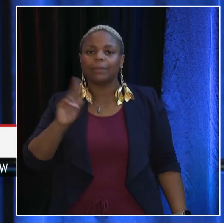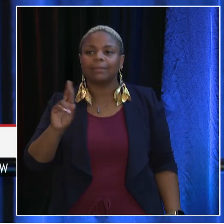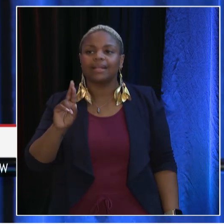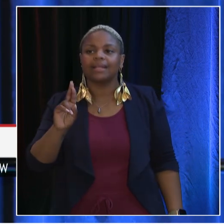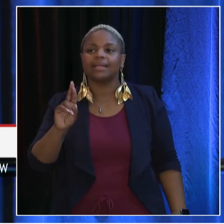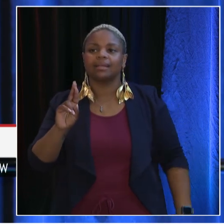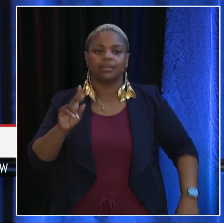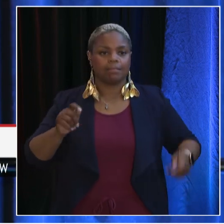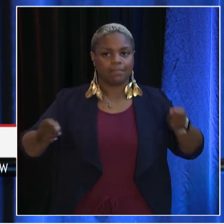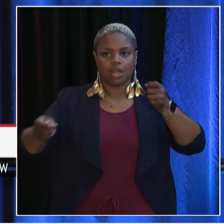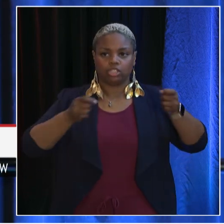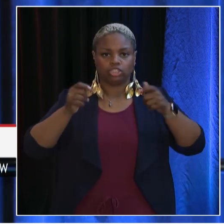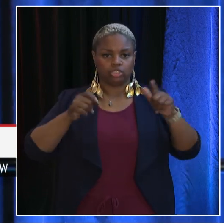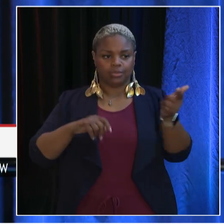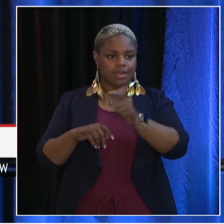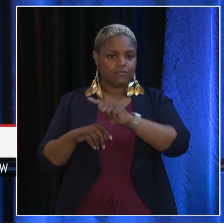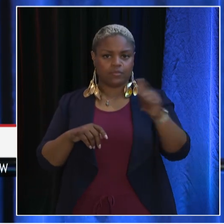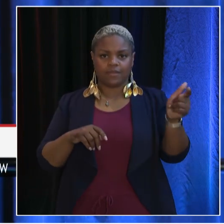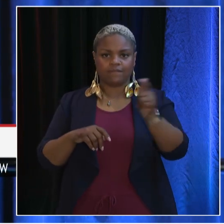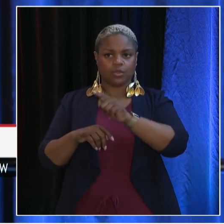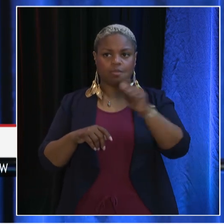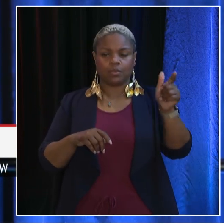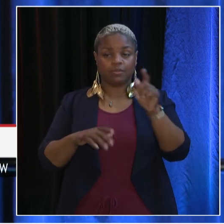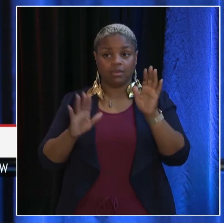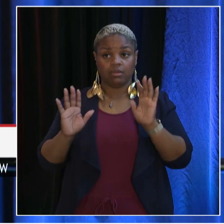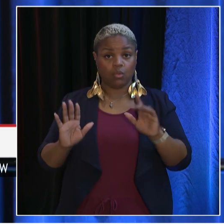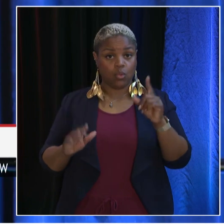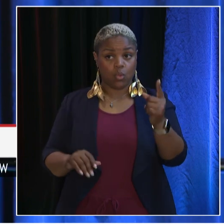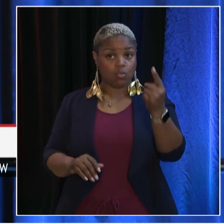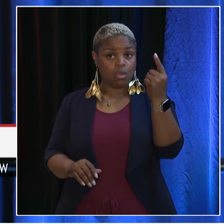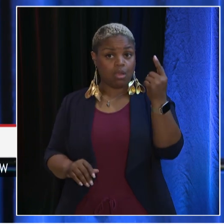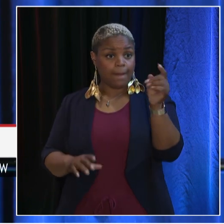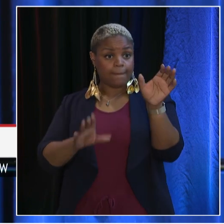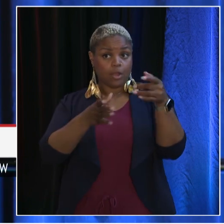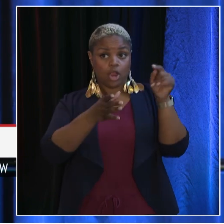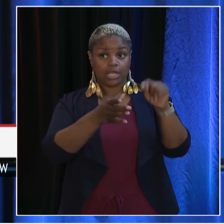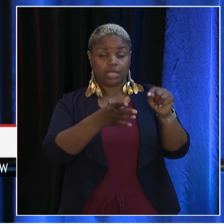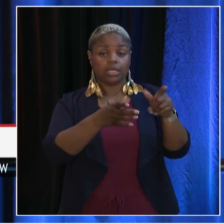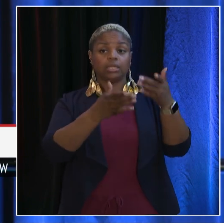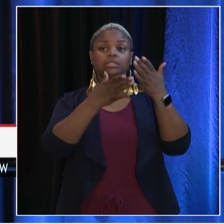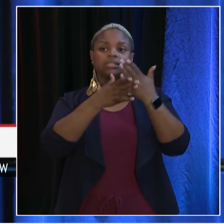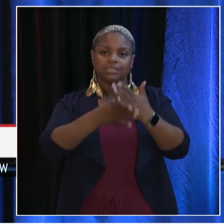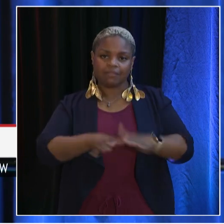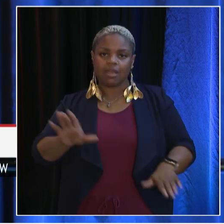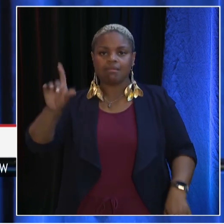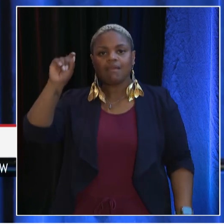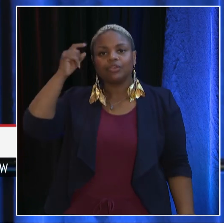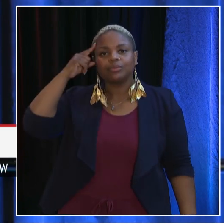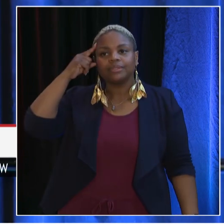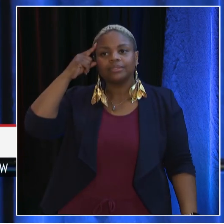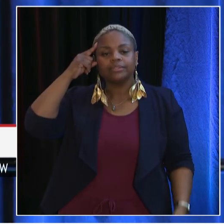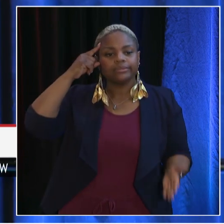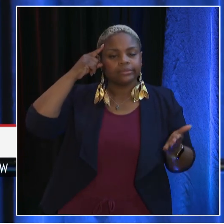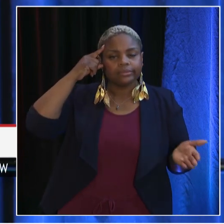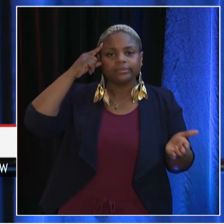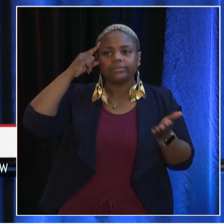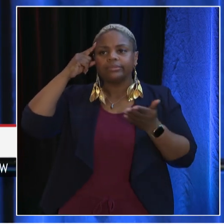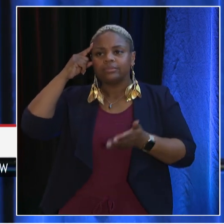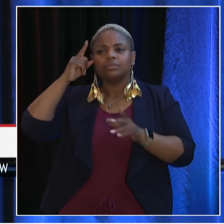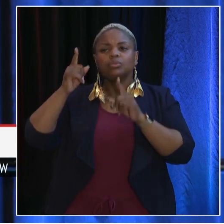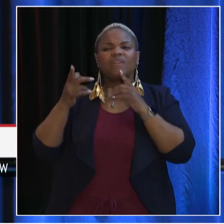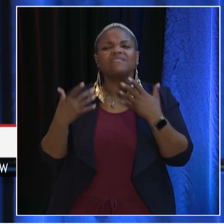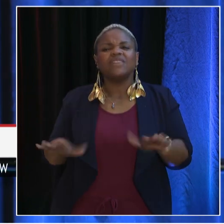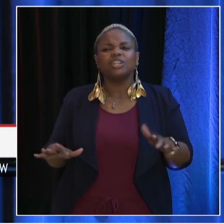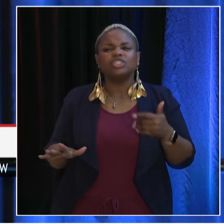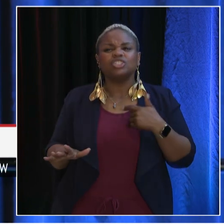control, one-party rule, divided government. We've worked with every iteration that you can